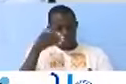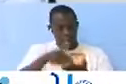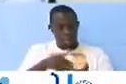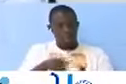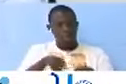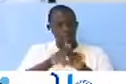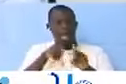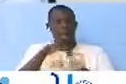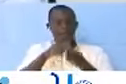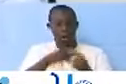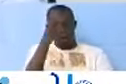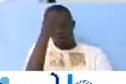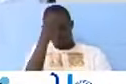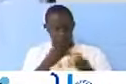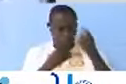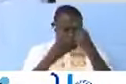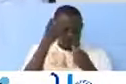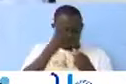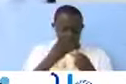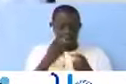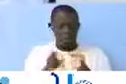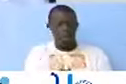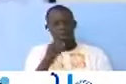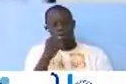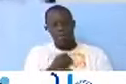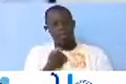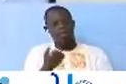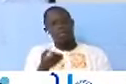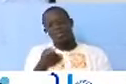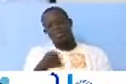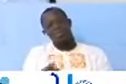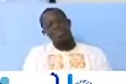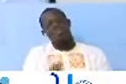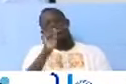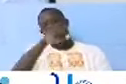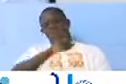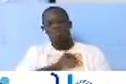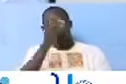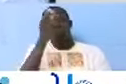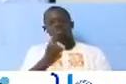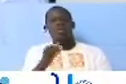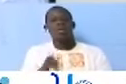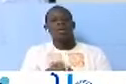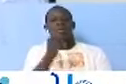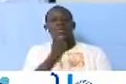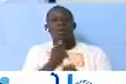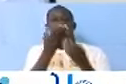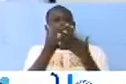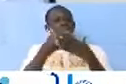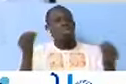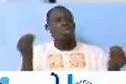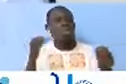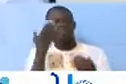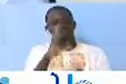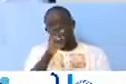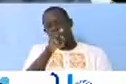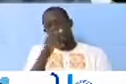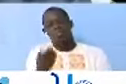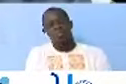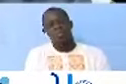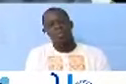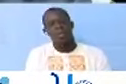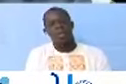with that kind of temper, it will diminish your truth from